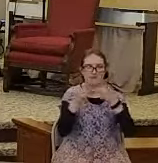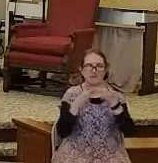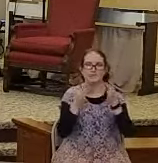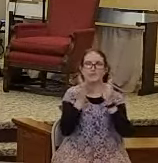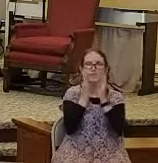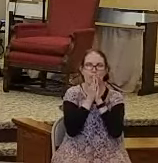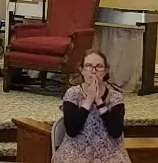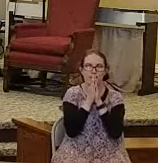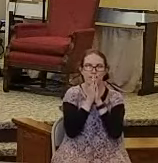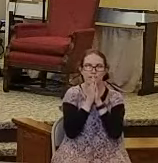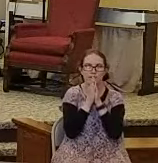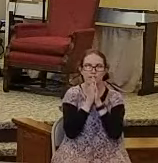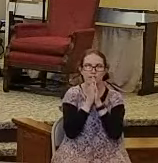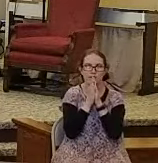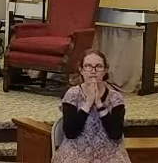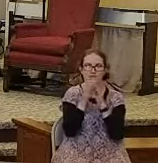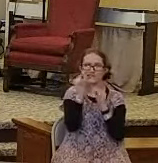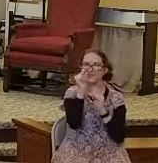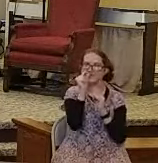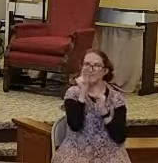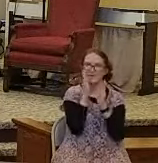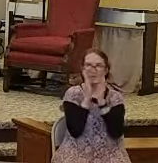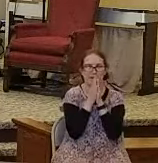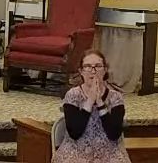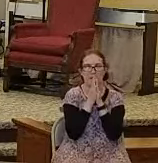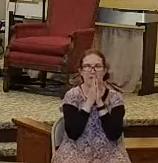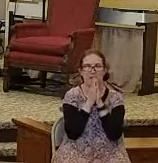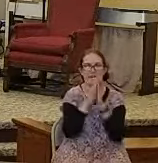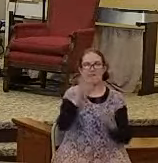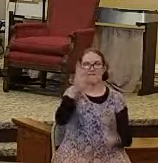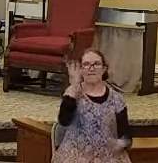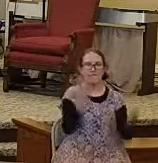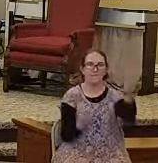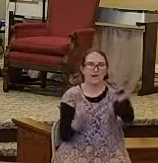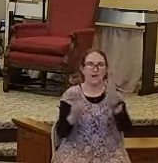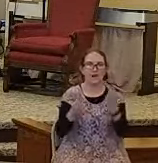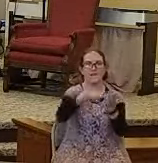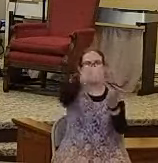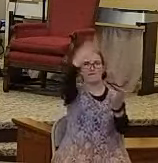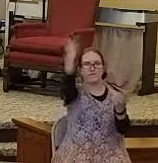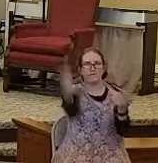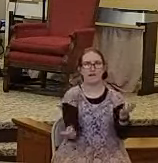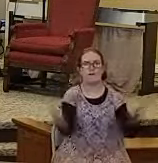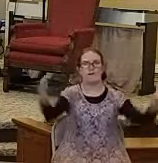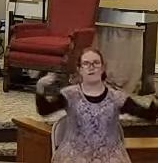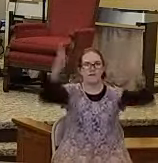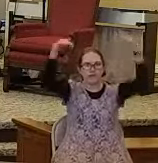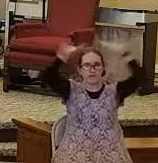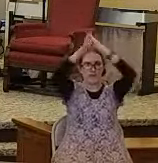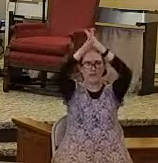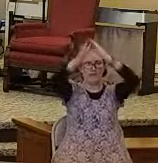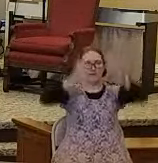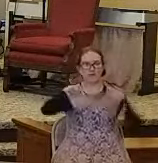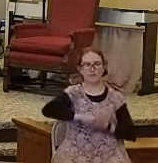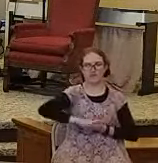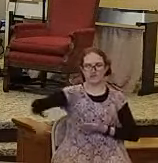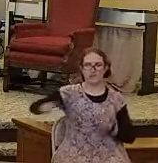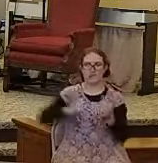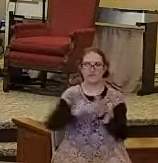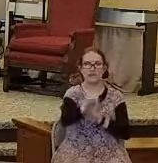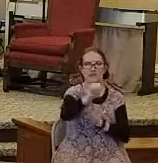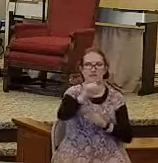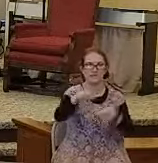prayer. Amen. Just a little simple prayer. And fire came down from heaven. Amen. And destroyed, killed